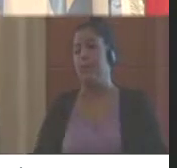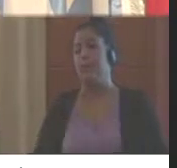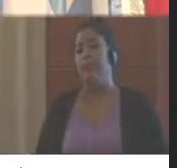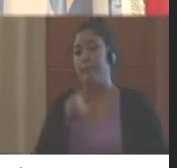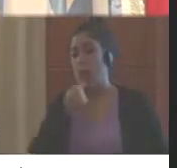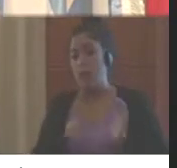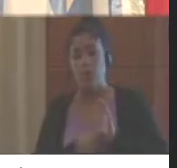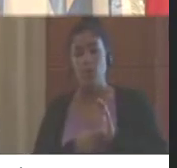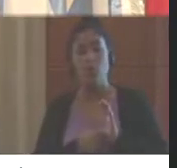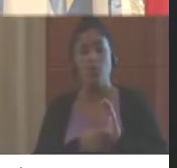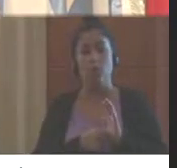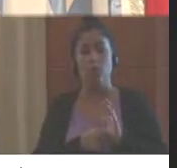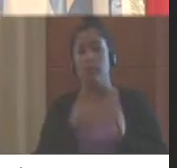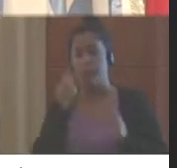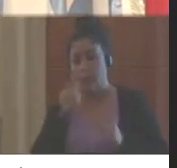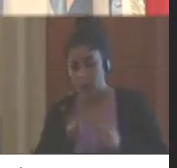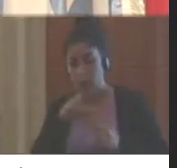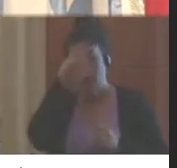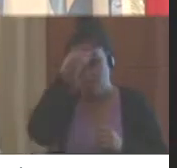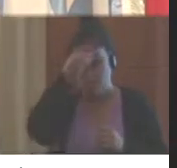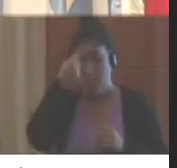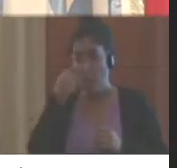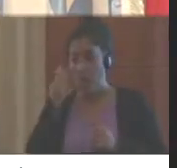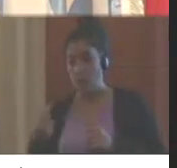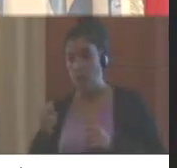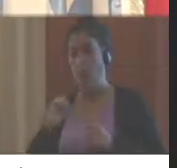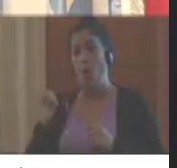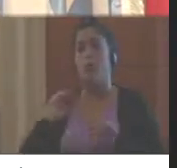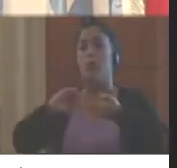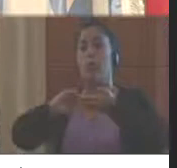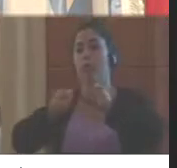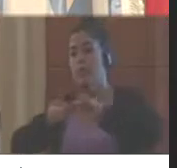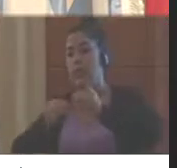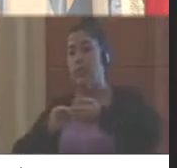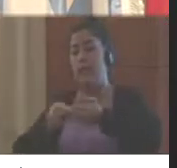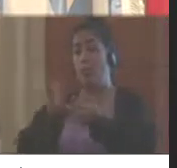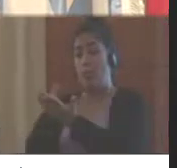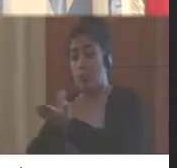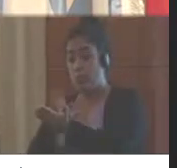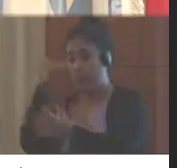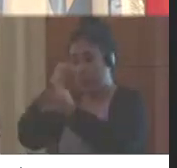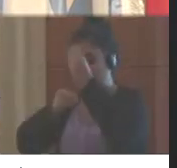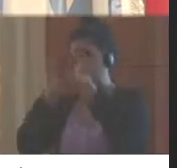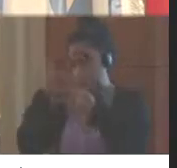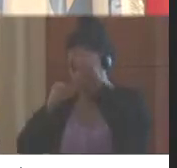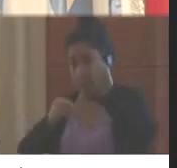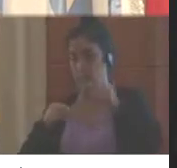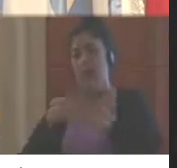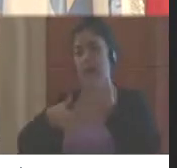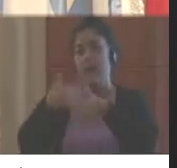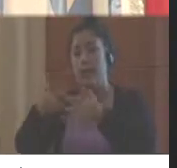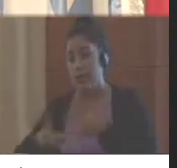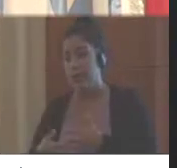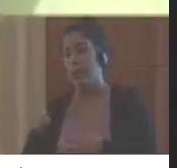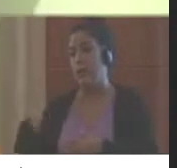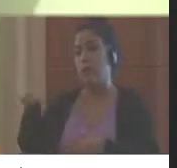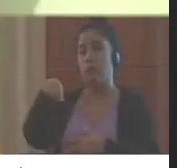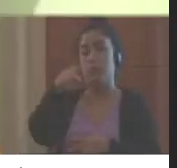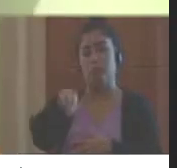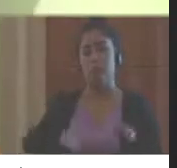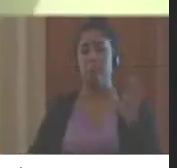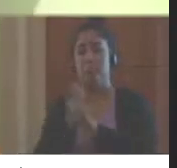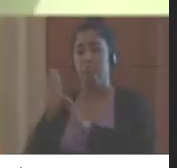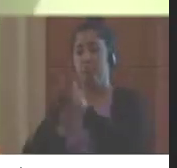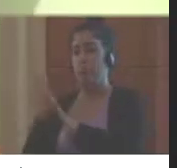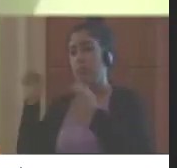structural works, such as strengthening of municipal emergency committees, local committees, as well as these actions,